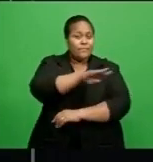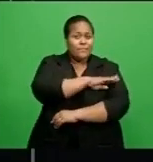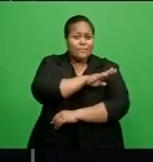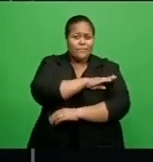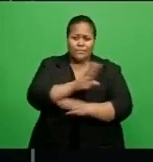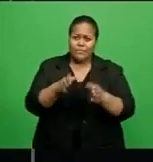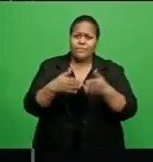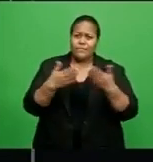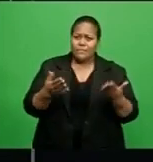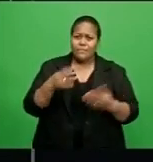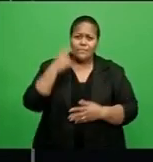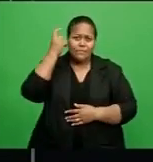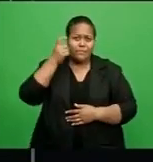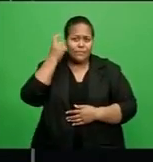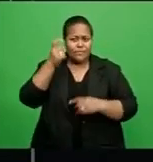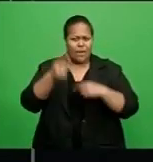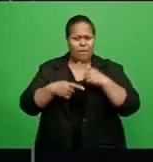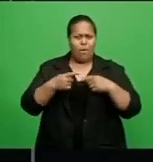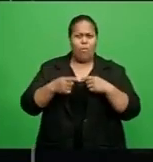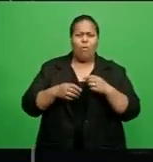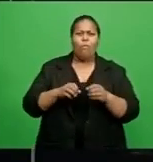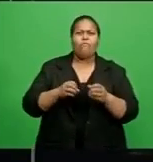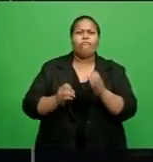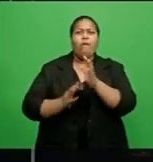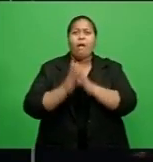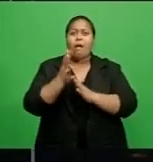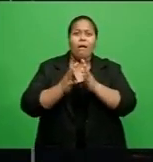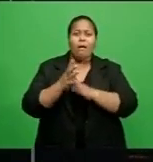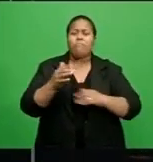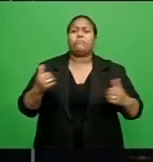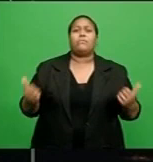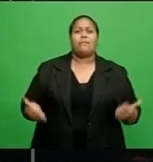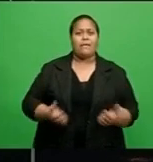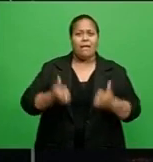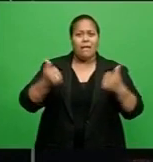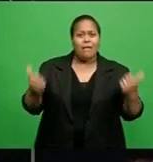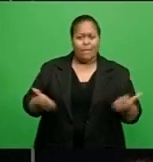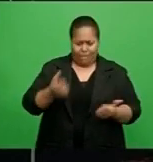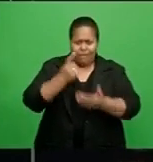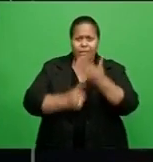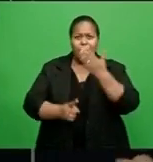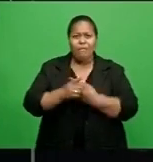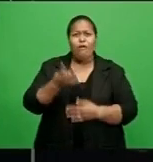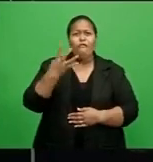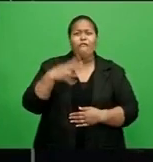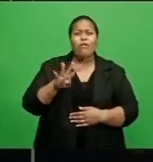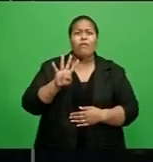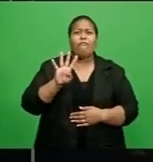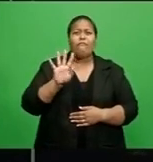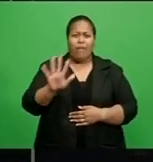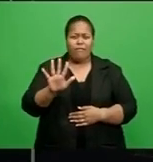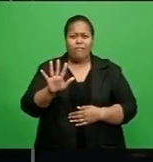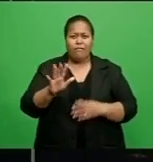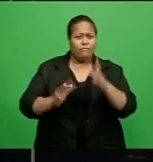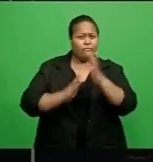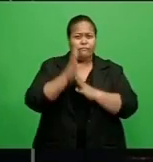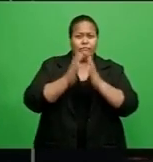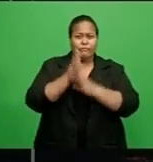raised concerns about the recent spate of fires. There have been 44 fires in the last 5 months, causing a loss of $10